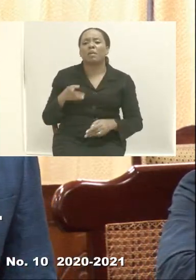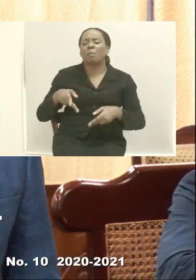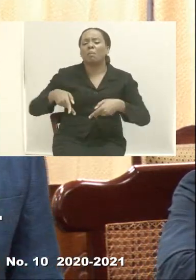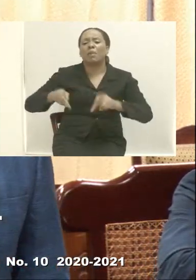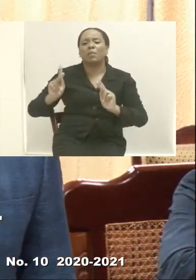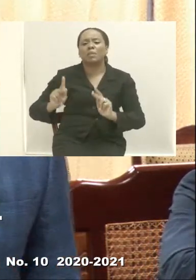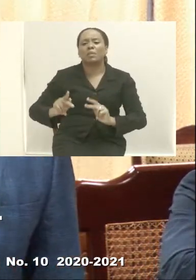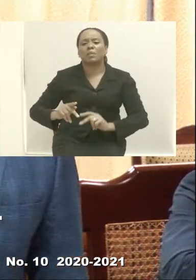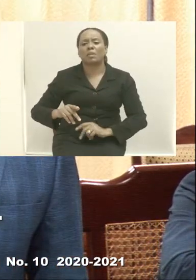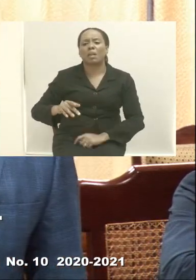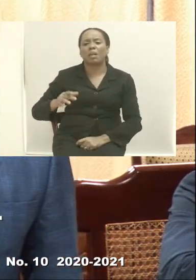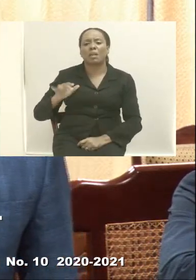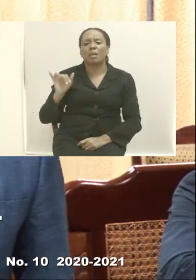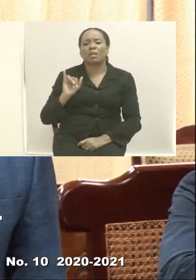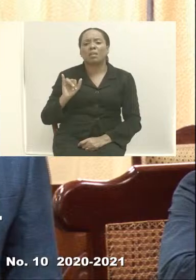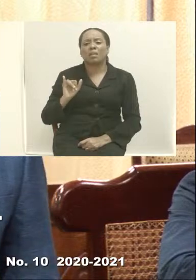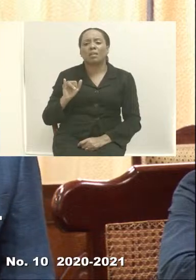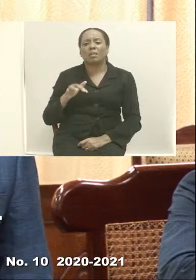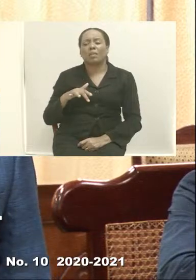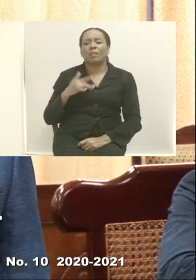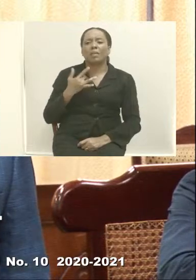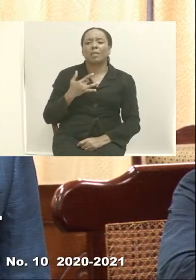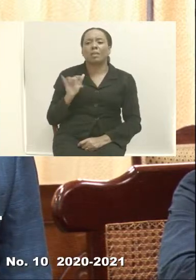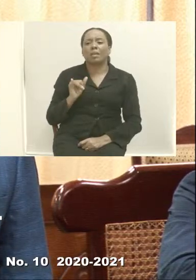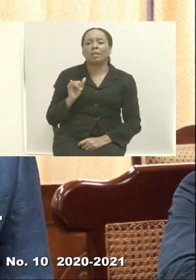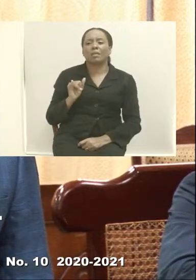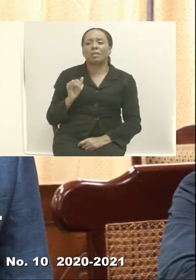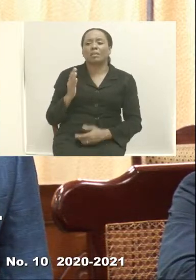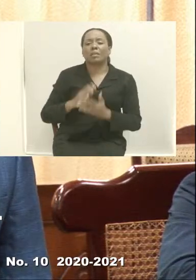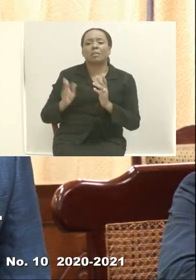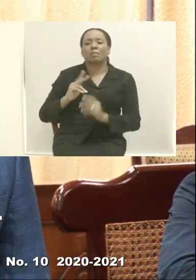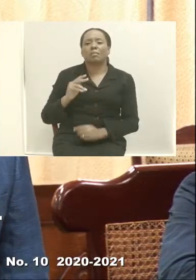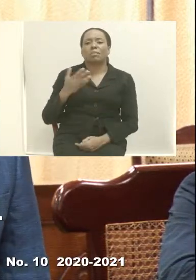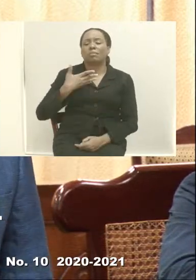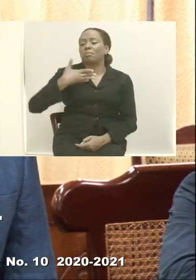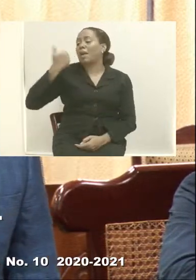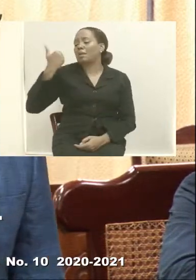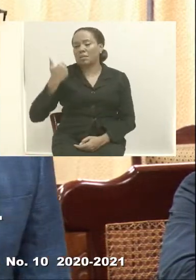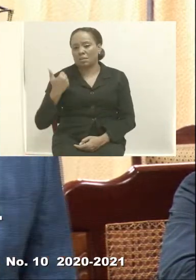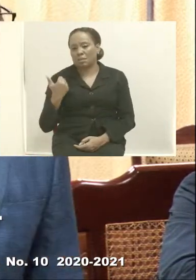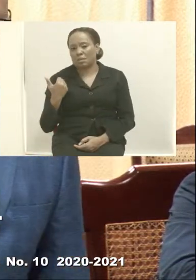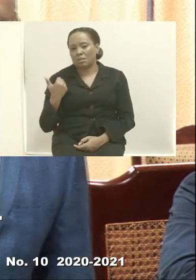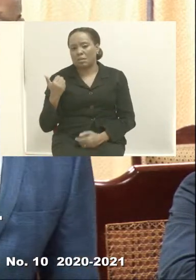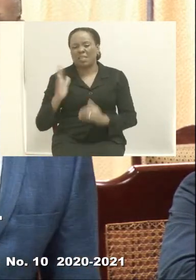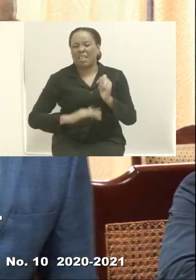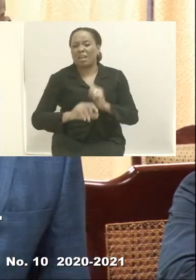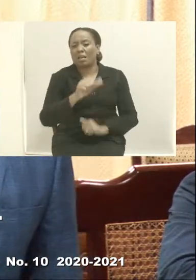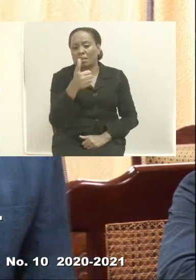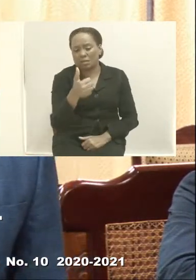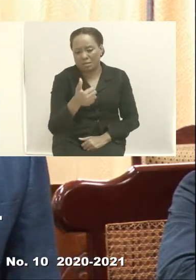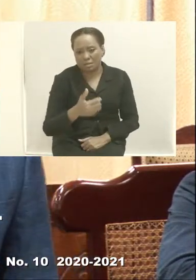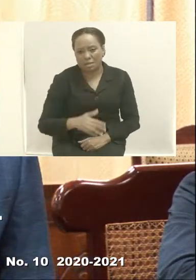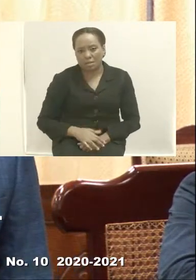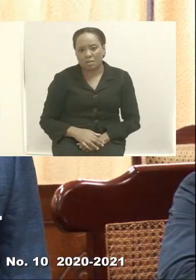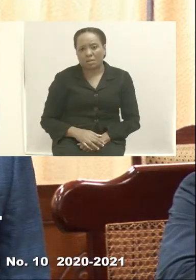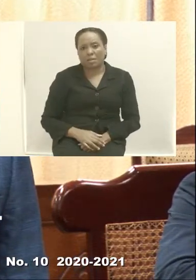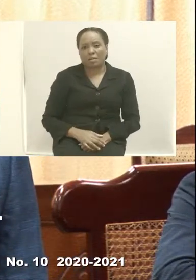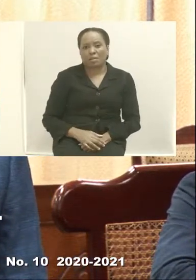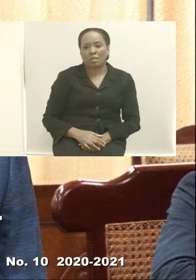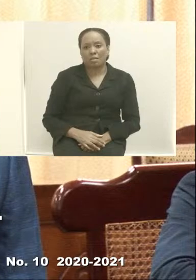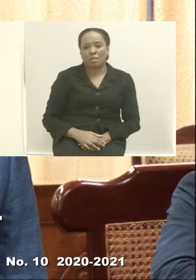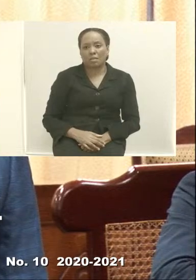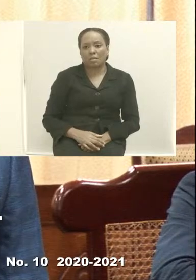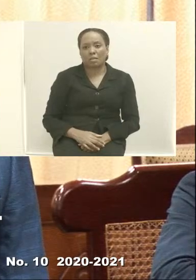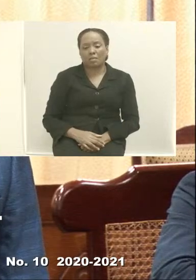historically has been one of the ugly features of our development and growth as a relatively